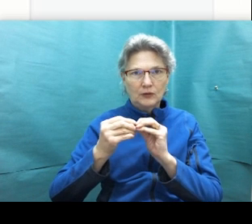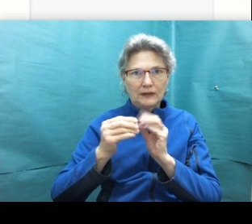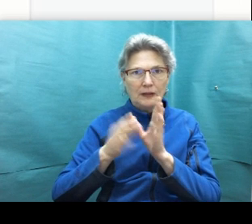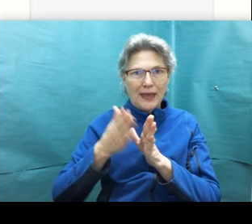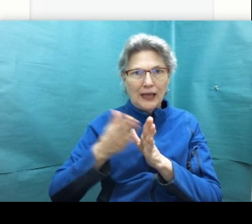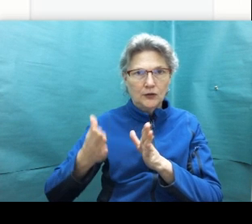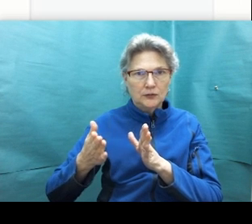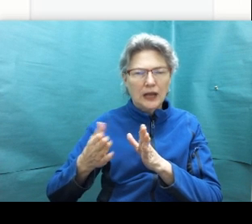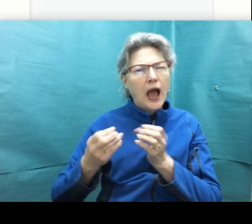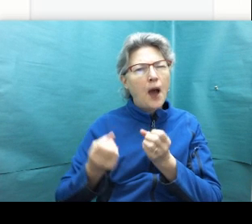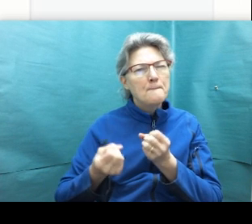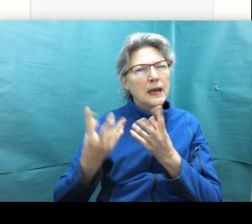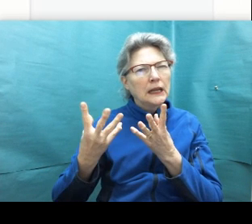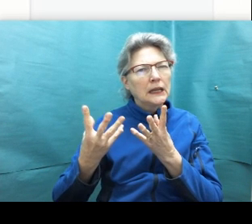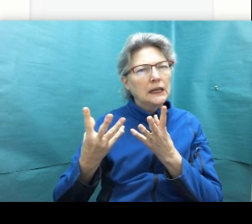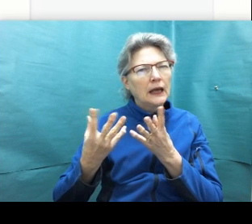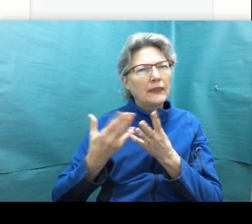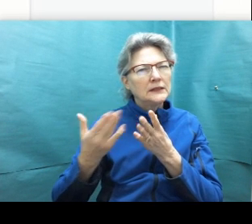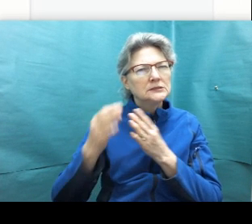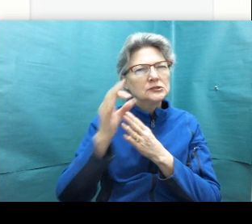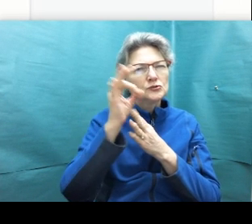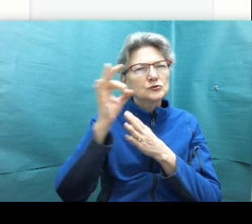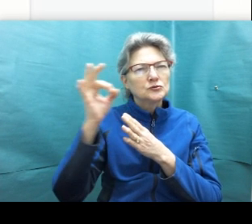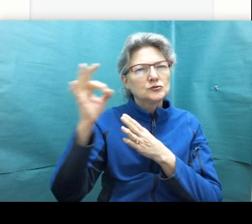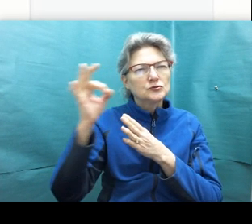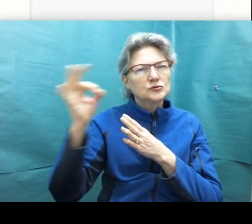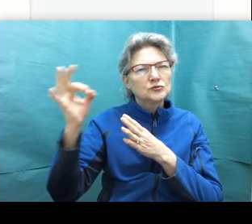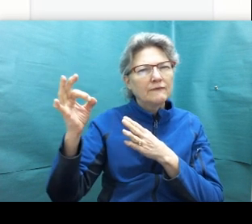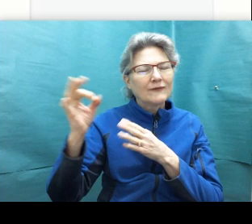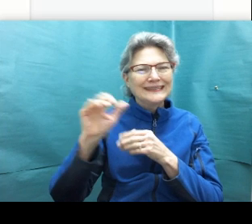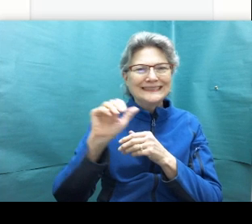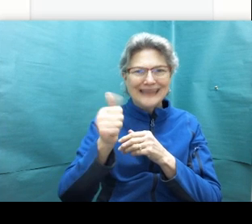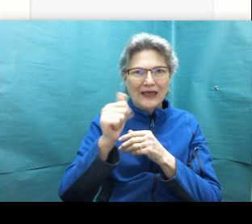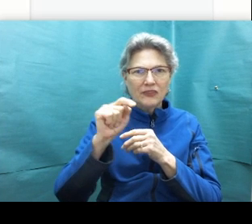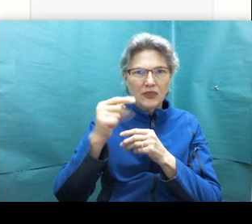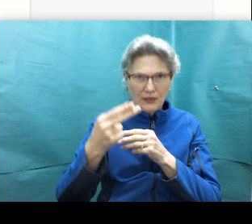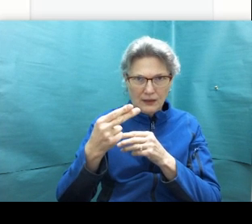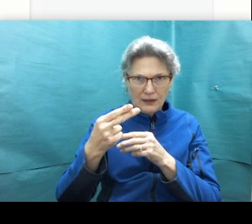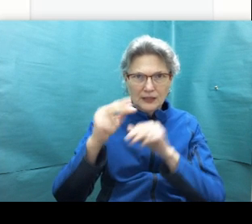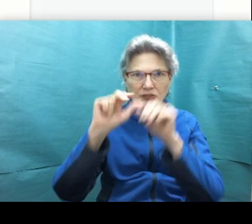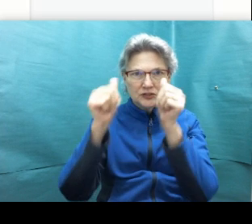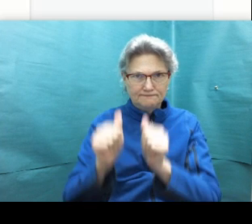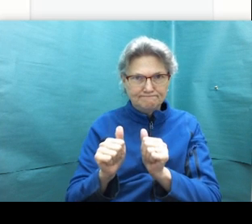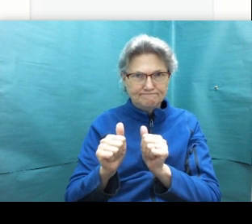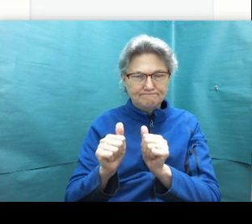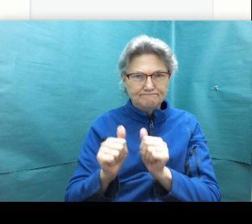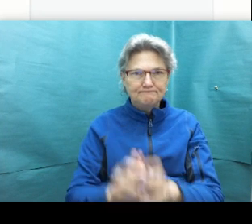Okay, so how many of these circles would be in the 10th figure?